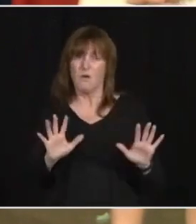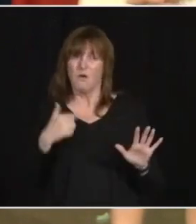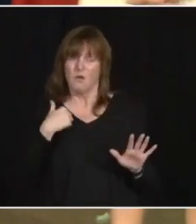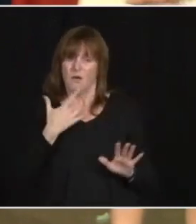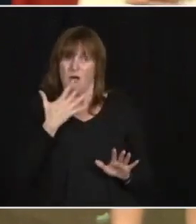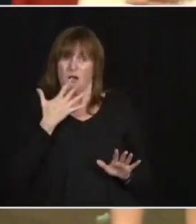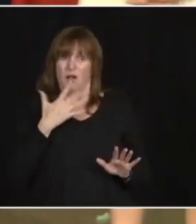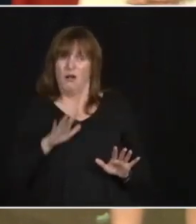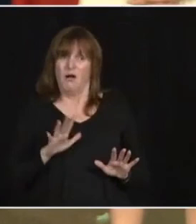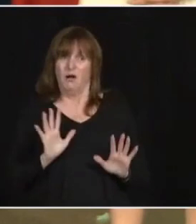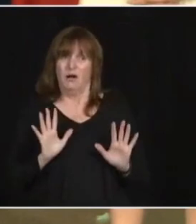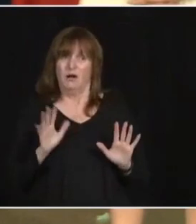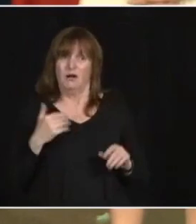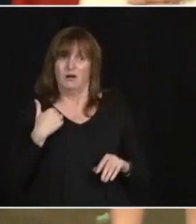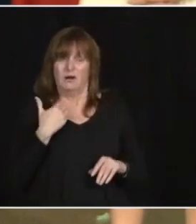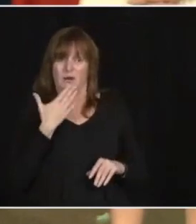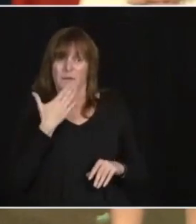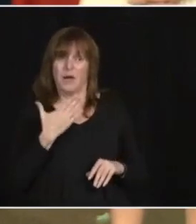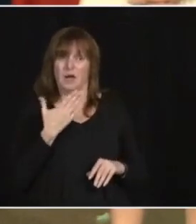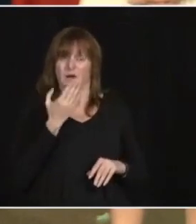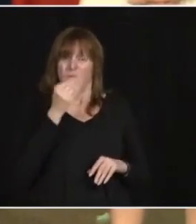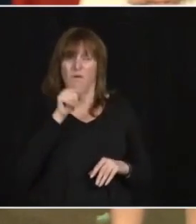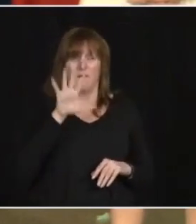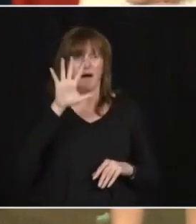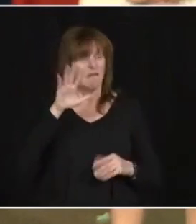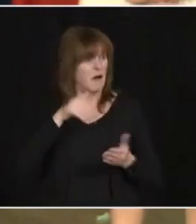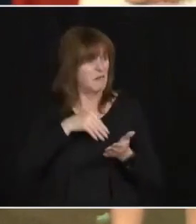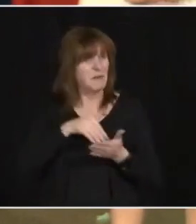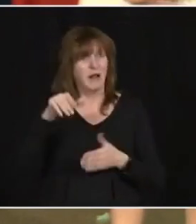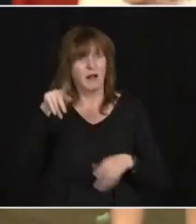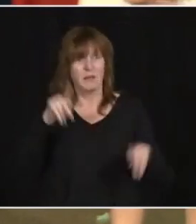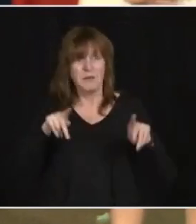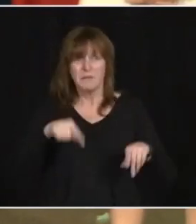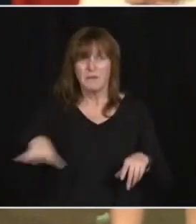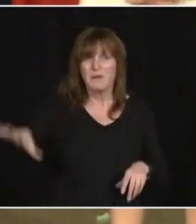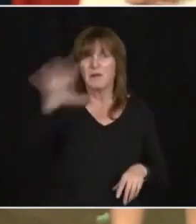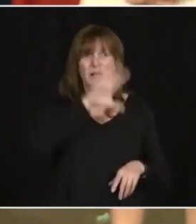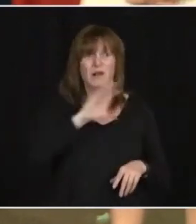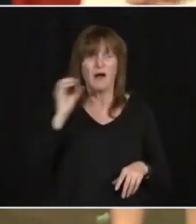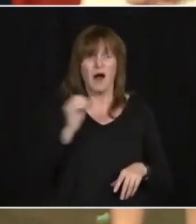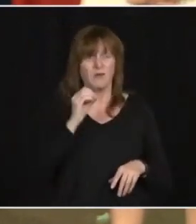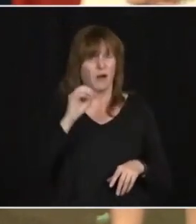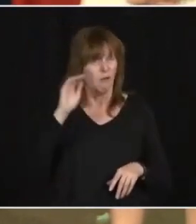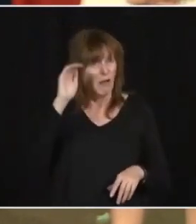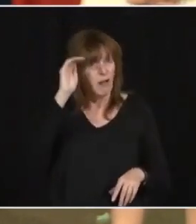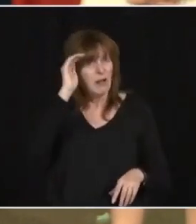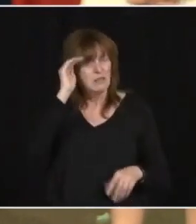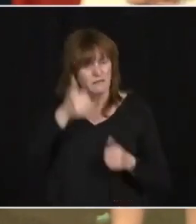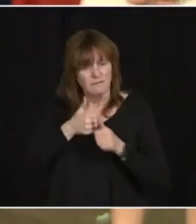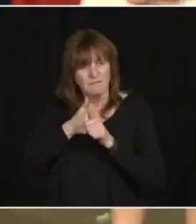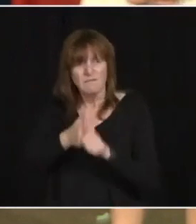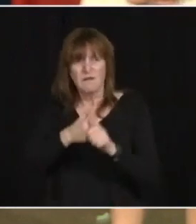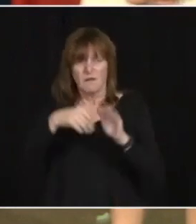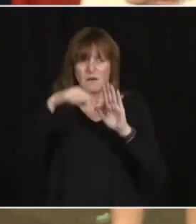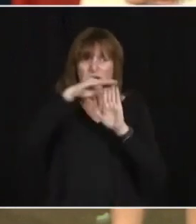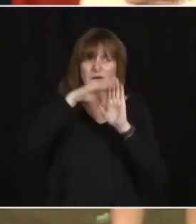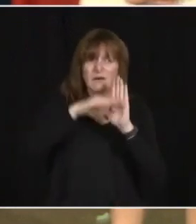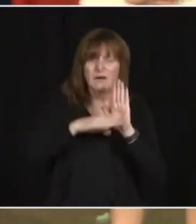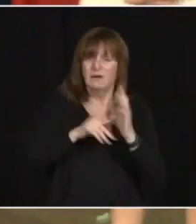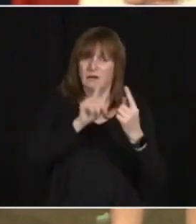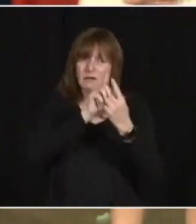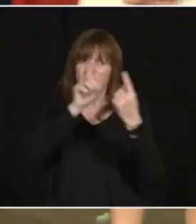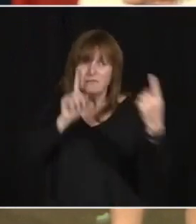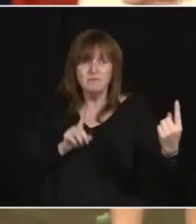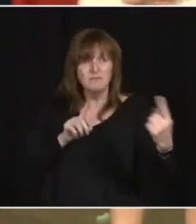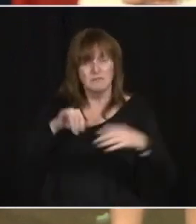the 14.5 million people, listened. They listened, they followed instructions, and that's the reason we're in, again, I say